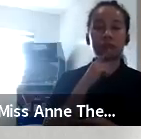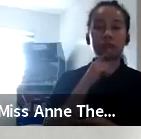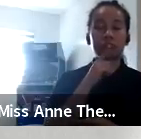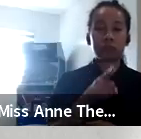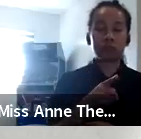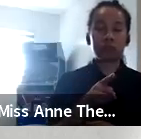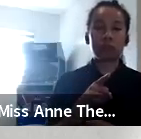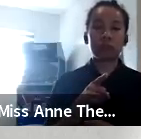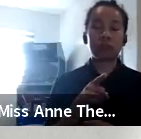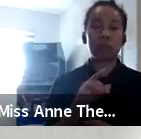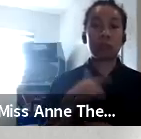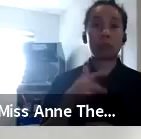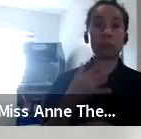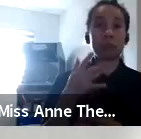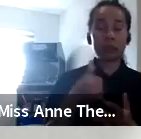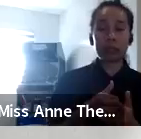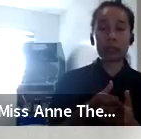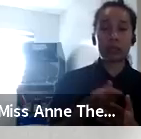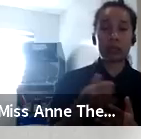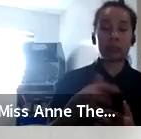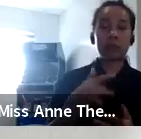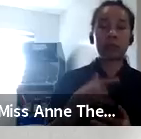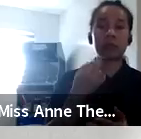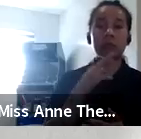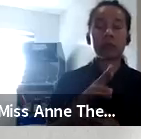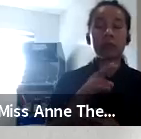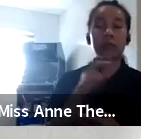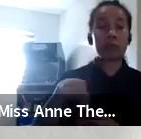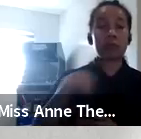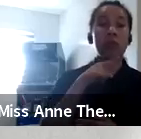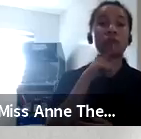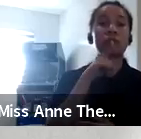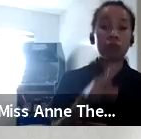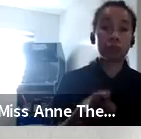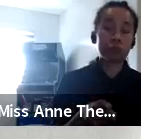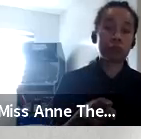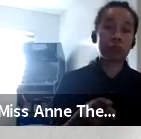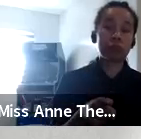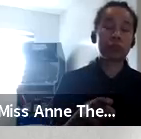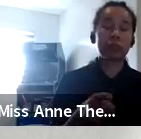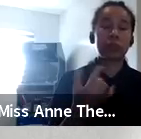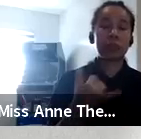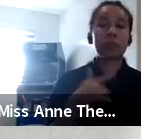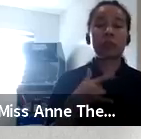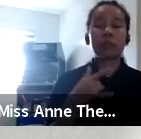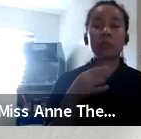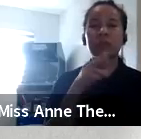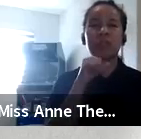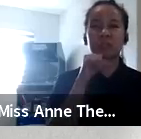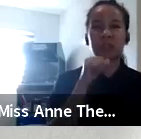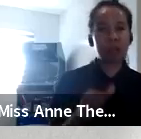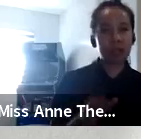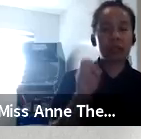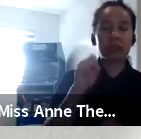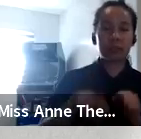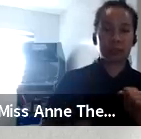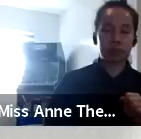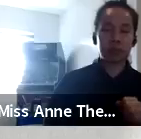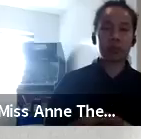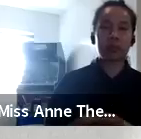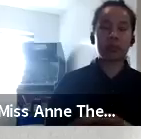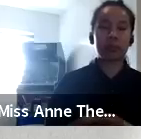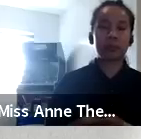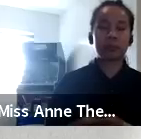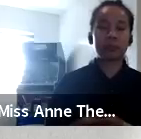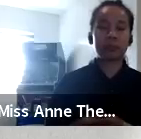will feel it. They will feel if you are sincere for them. They will feel if you are not. So feel